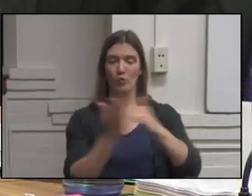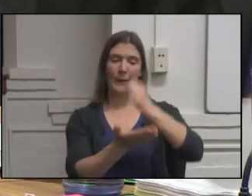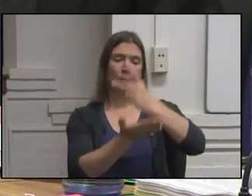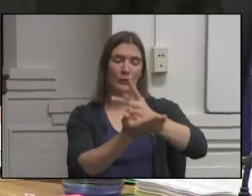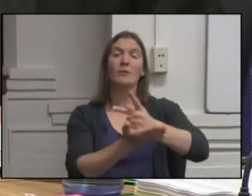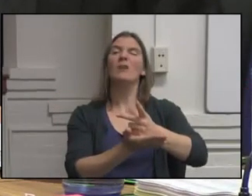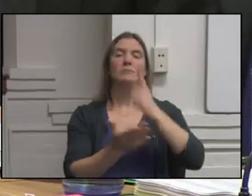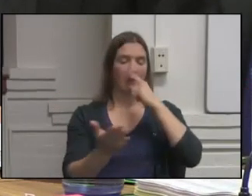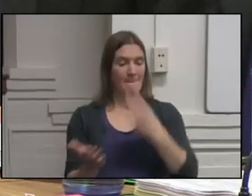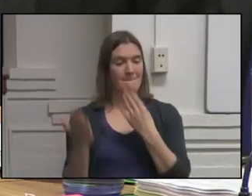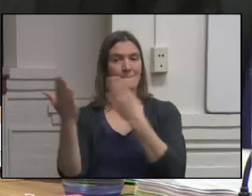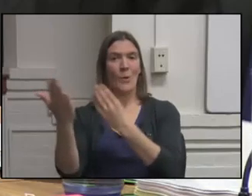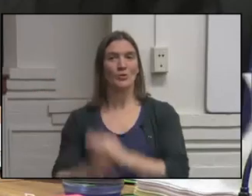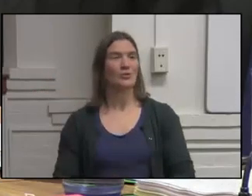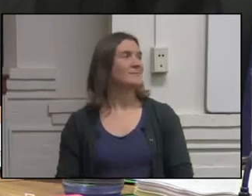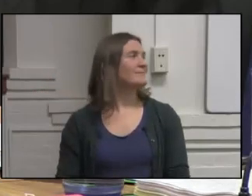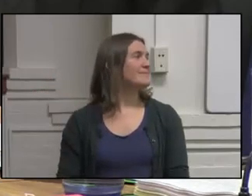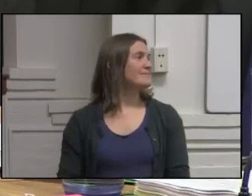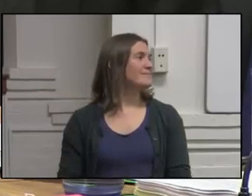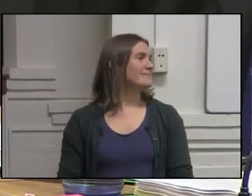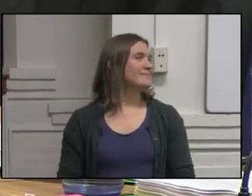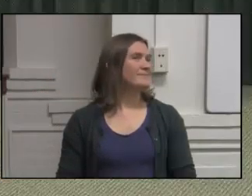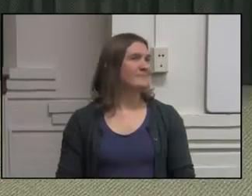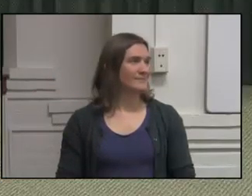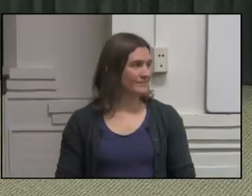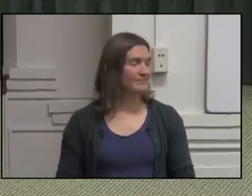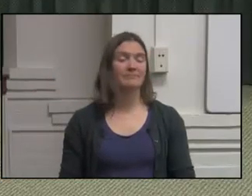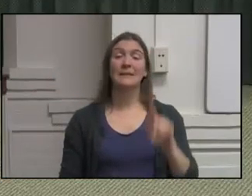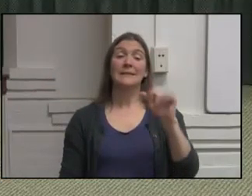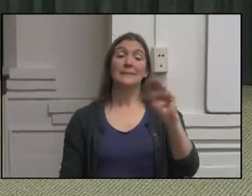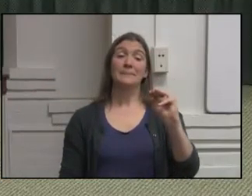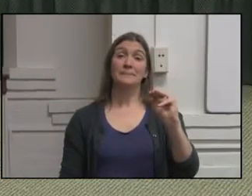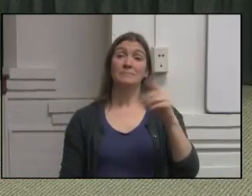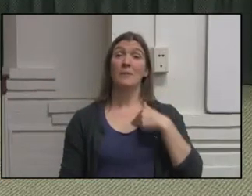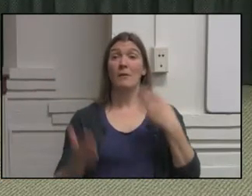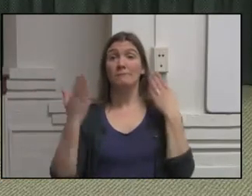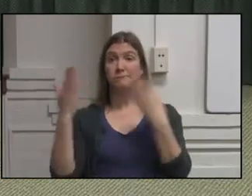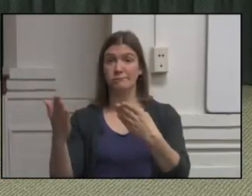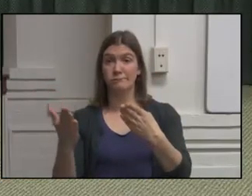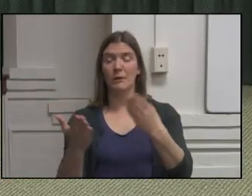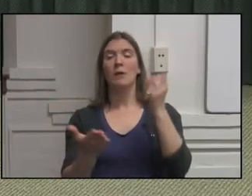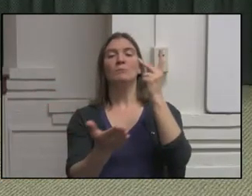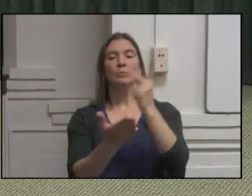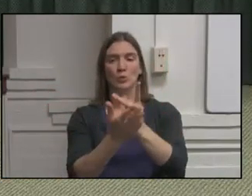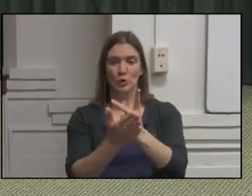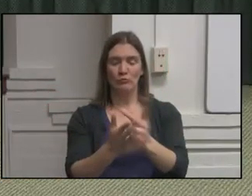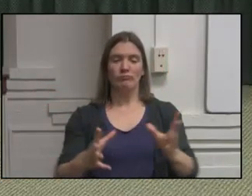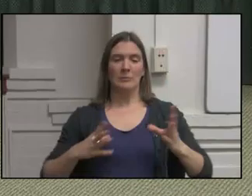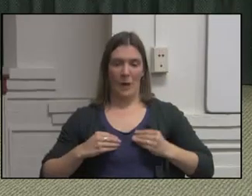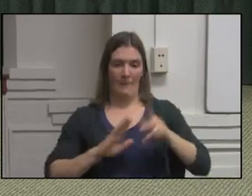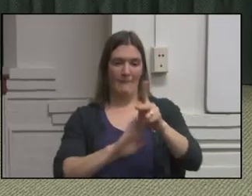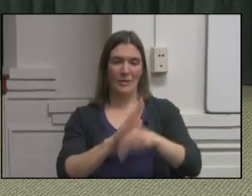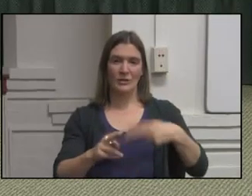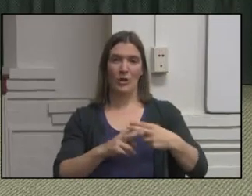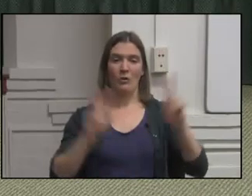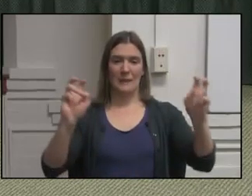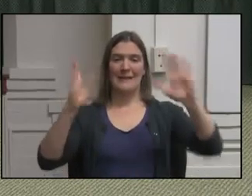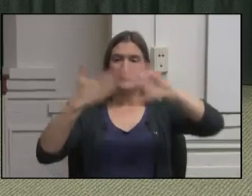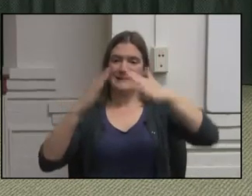Okay, then I would entertain a motion. I'll make a motion to adopt the policy entitled